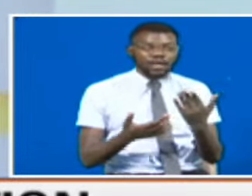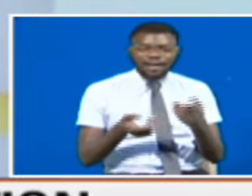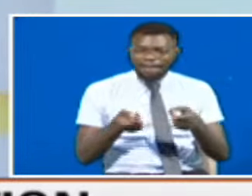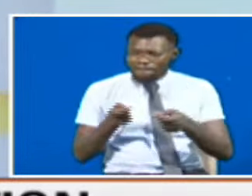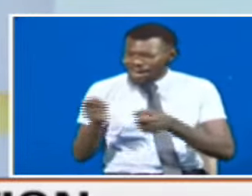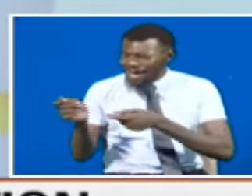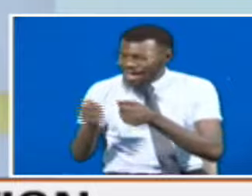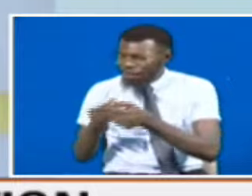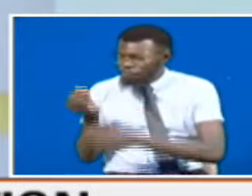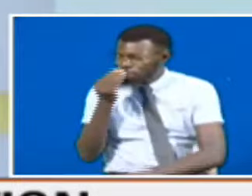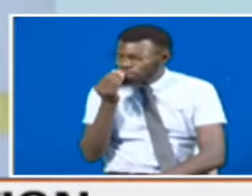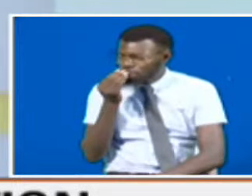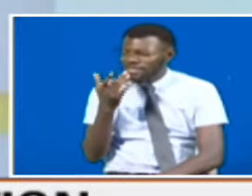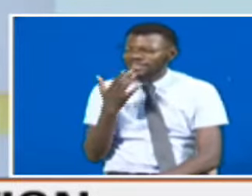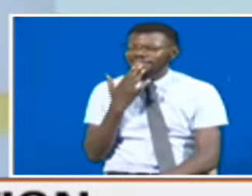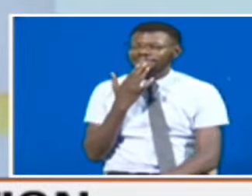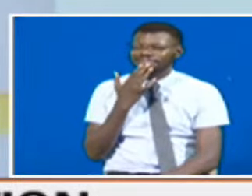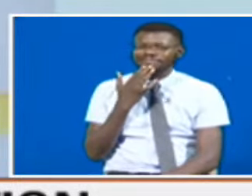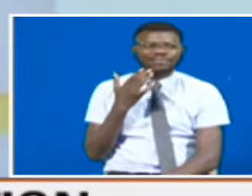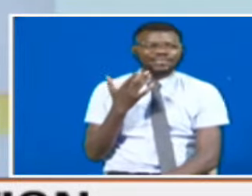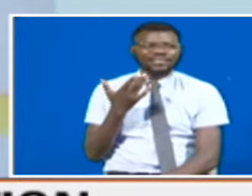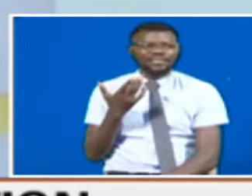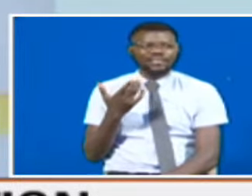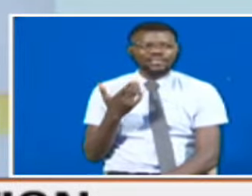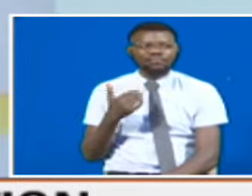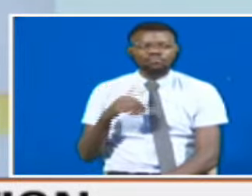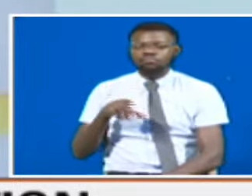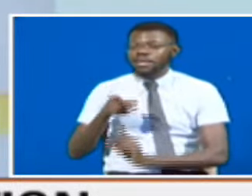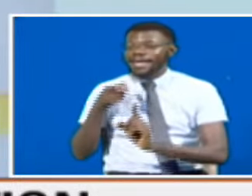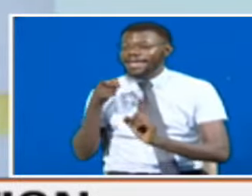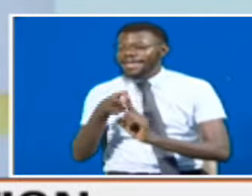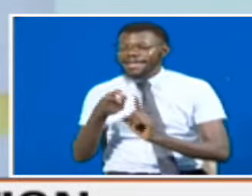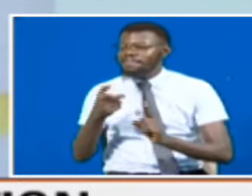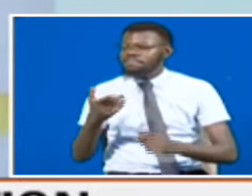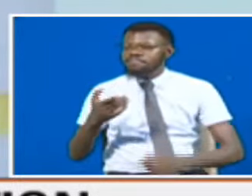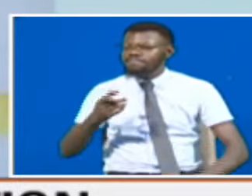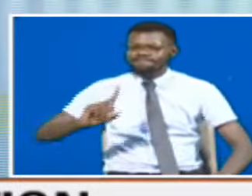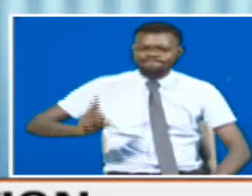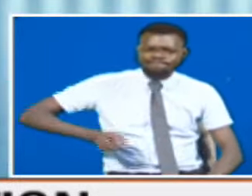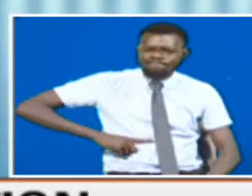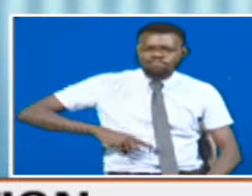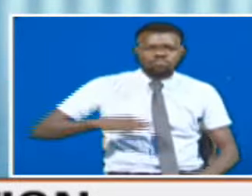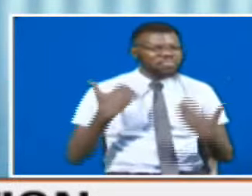food, to fill their tummies, but not to really stay healthy.